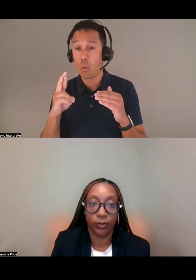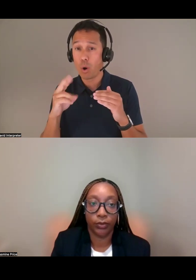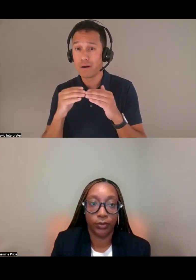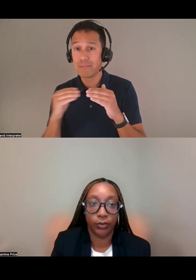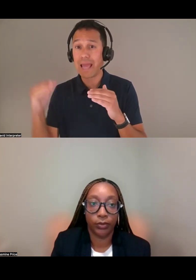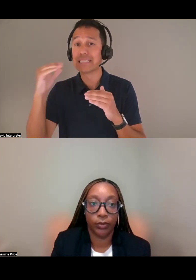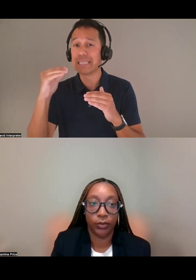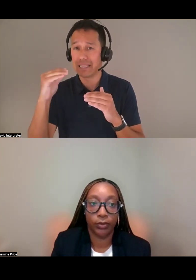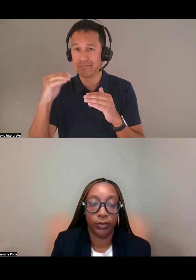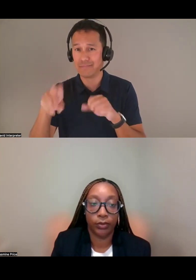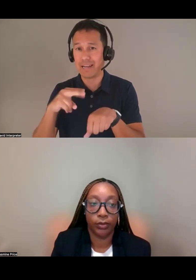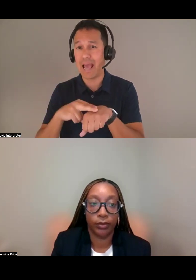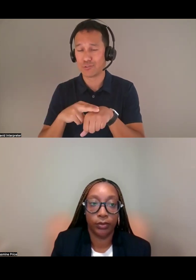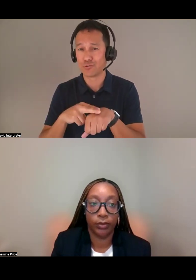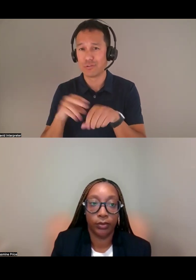benchmarks.